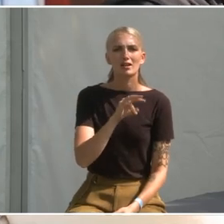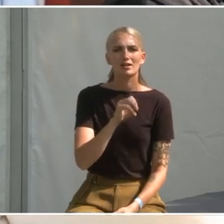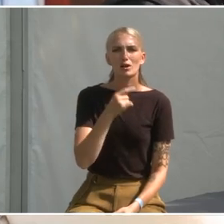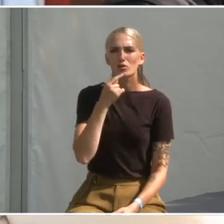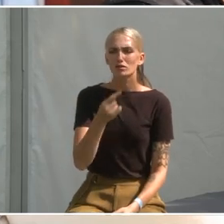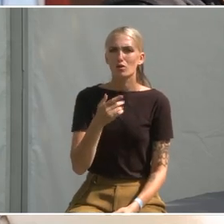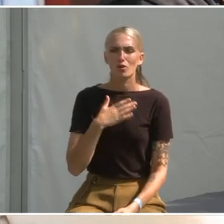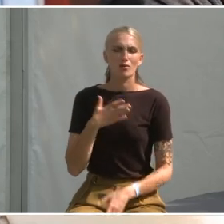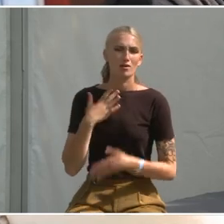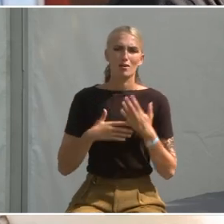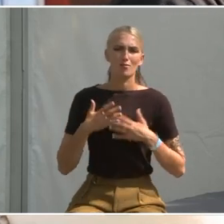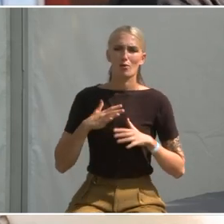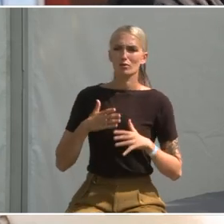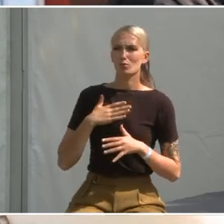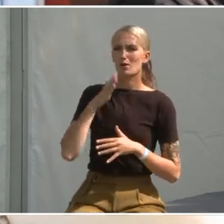my parents went to therapy.